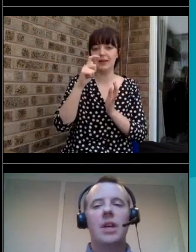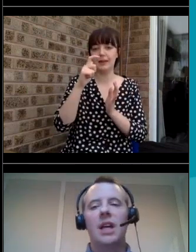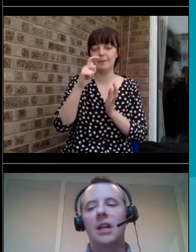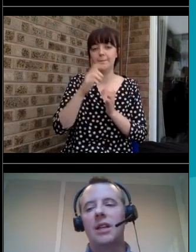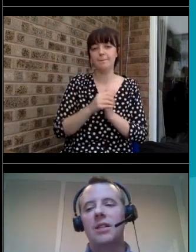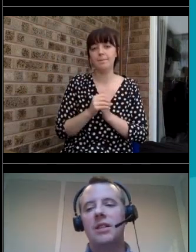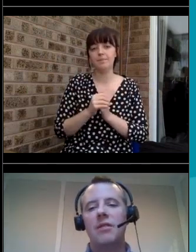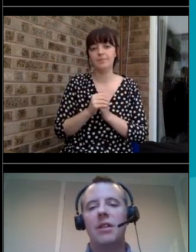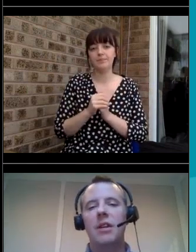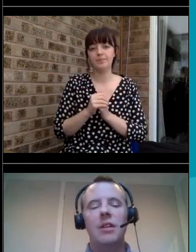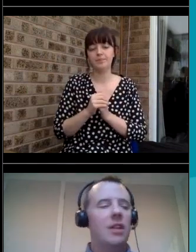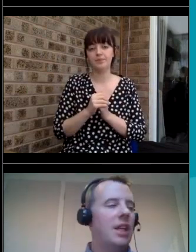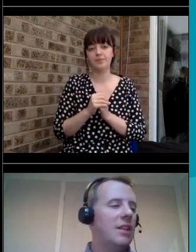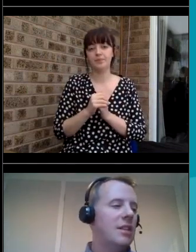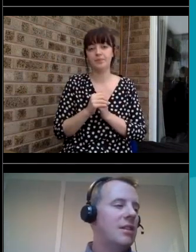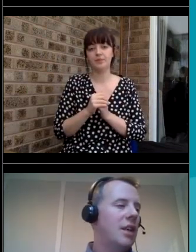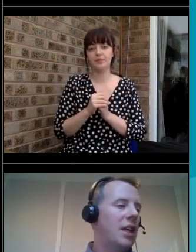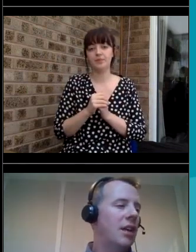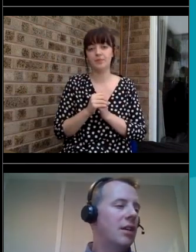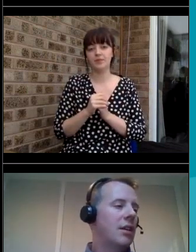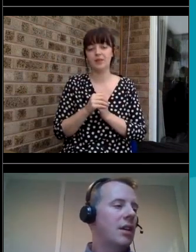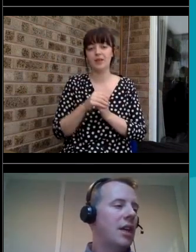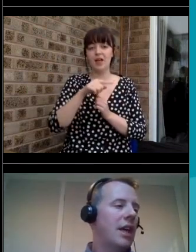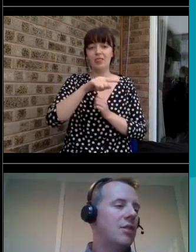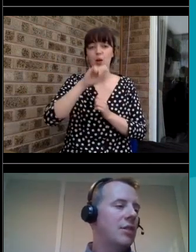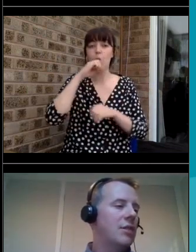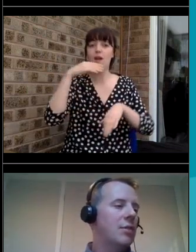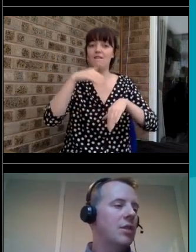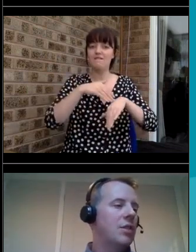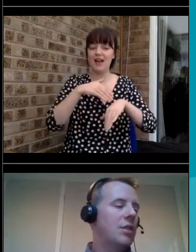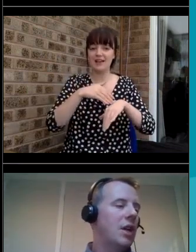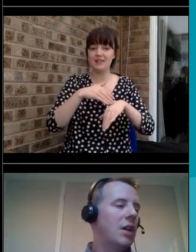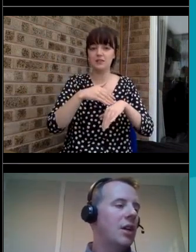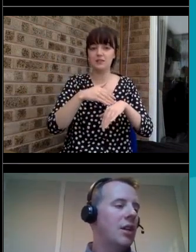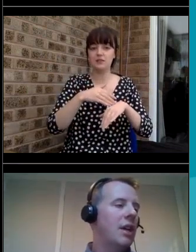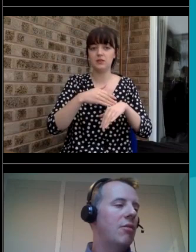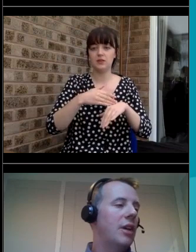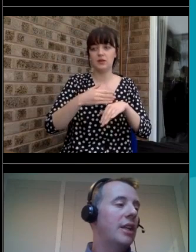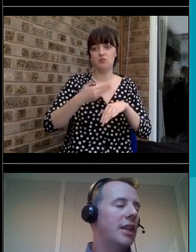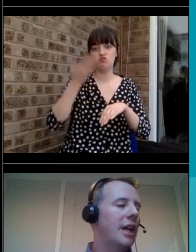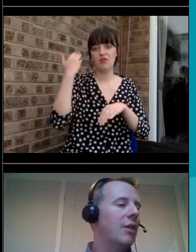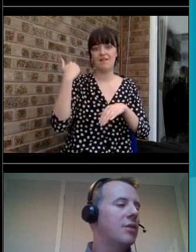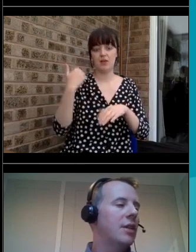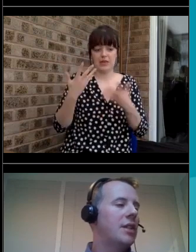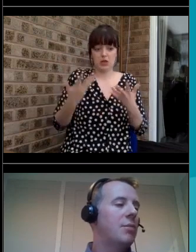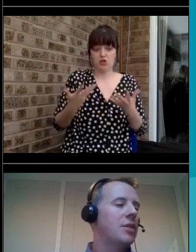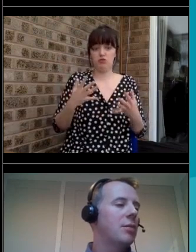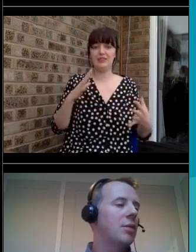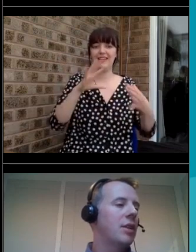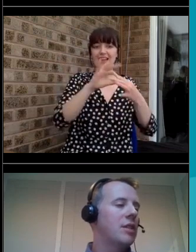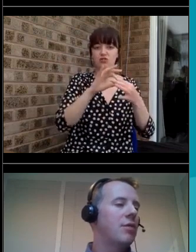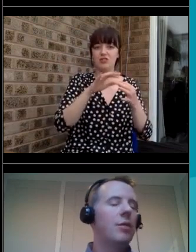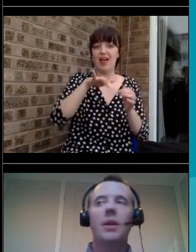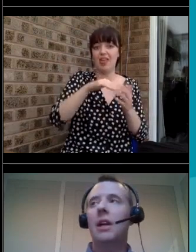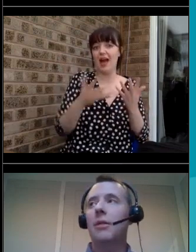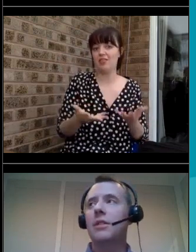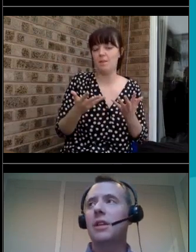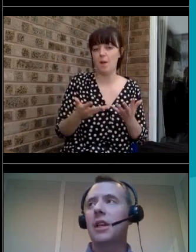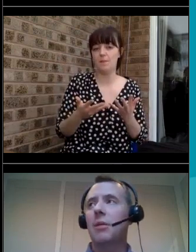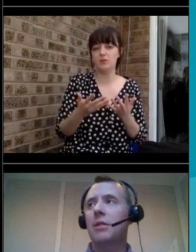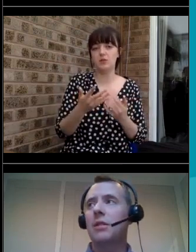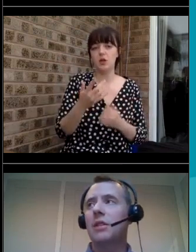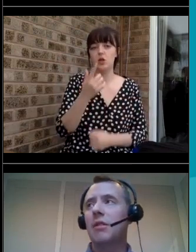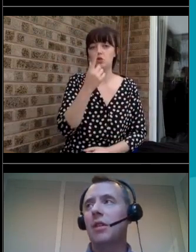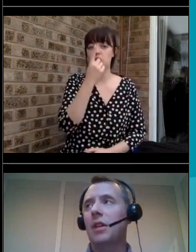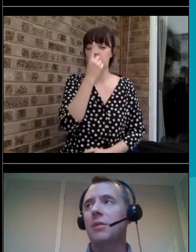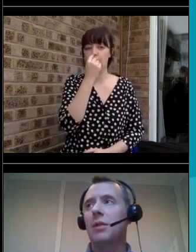will sever the existing connections which are there right now. So it is possible, there's a footway